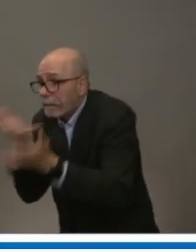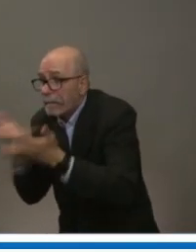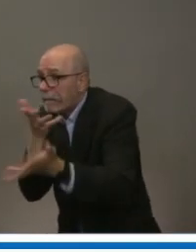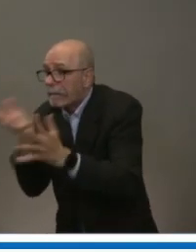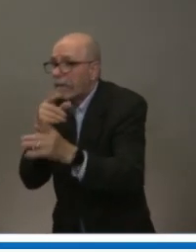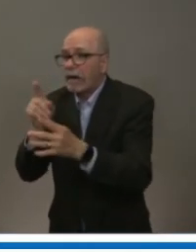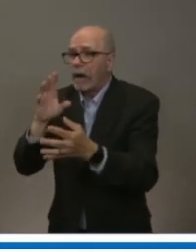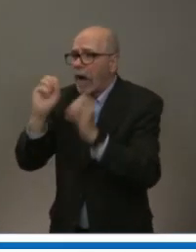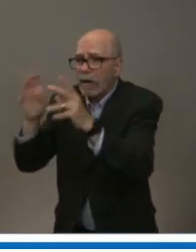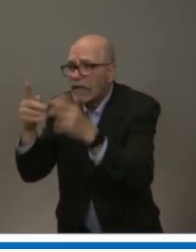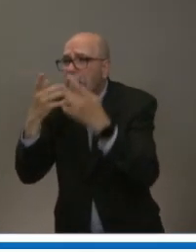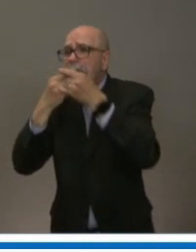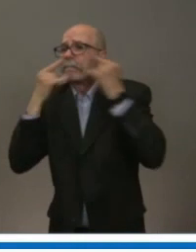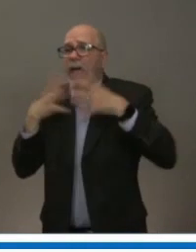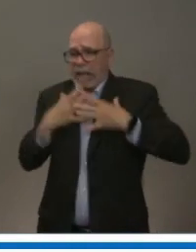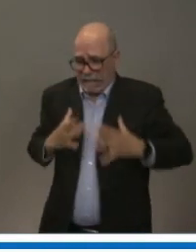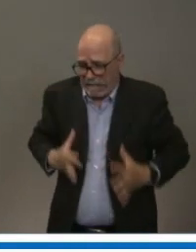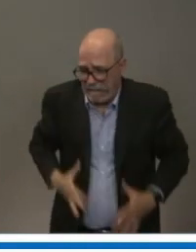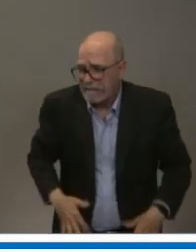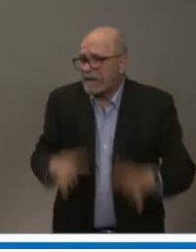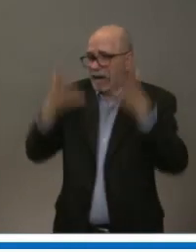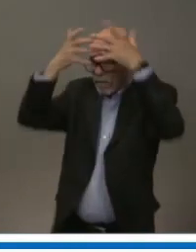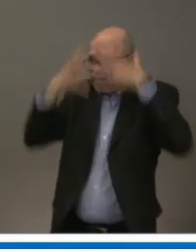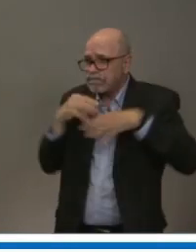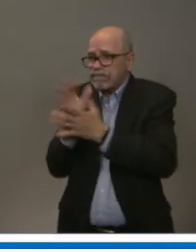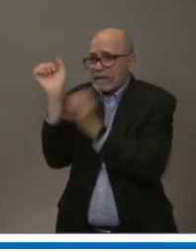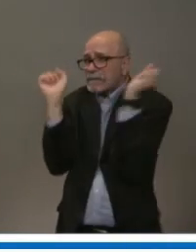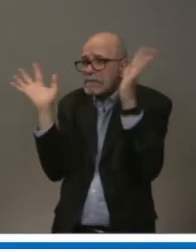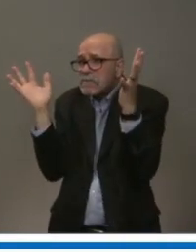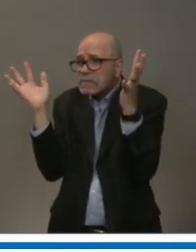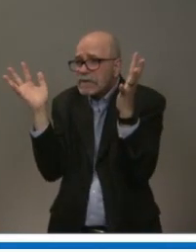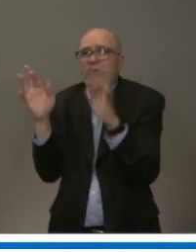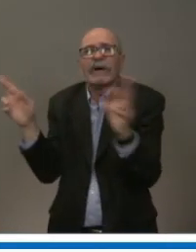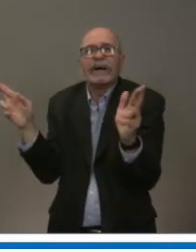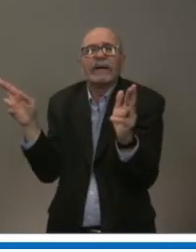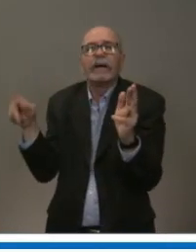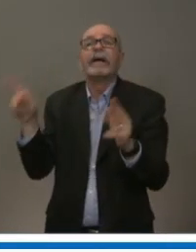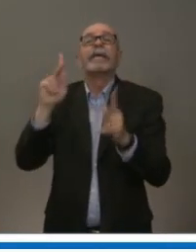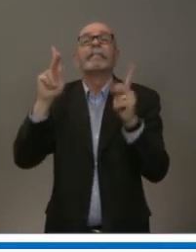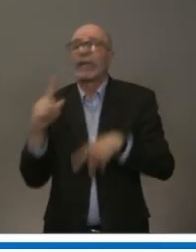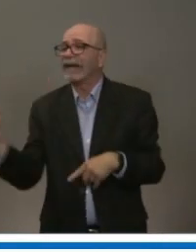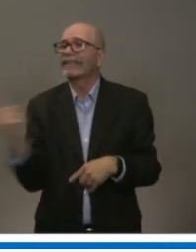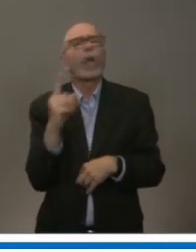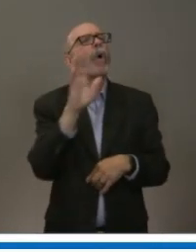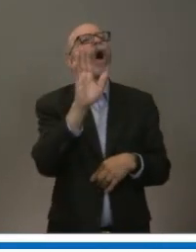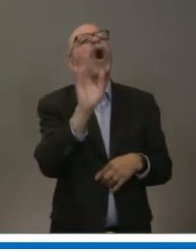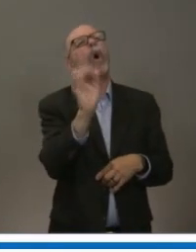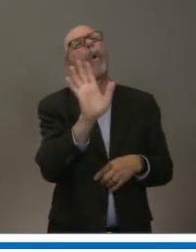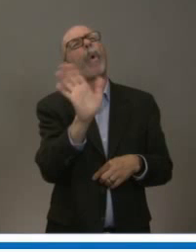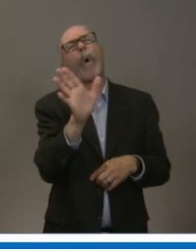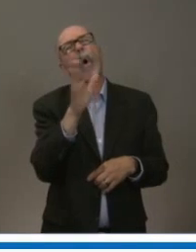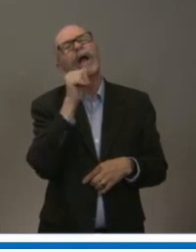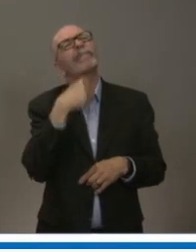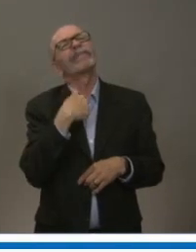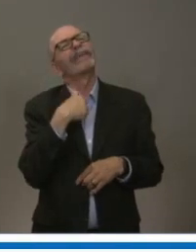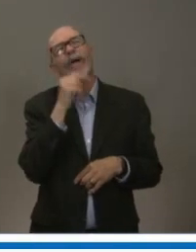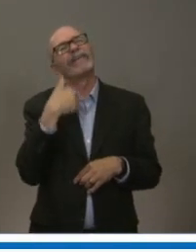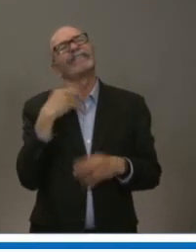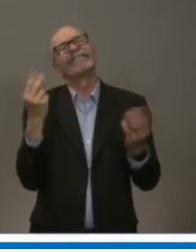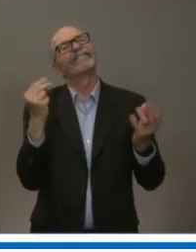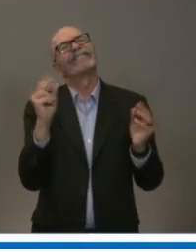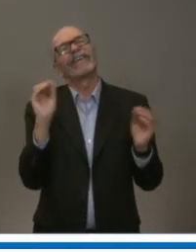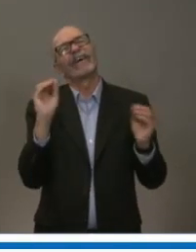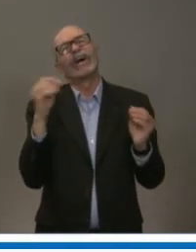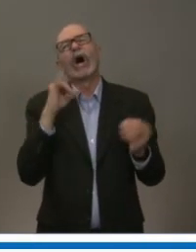protective equipment. Lo and behold, they show up and the person said, well, they don't actually have COVID-19 symptoms. They just thought they'd